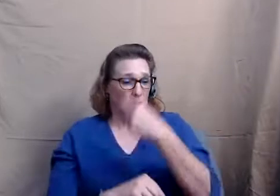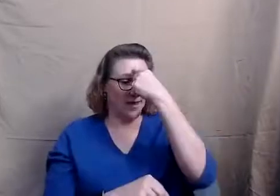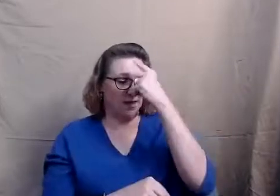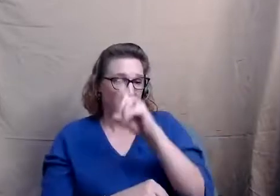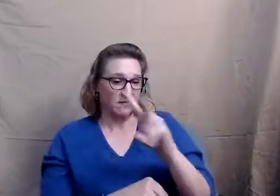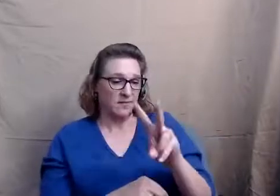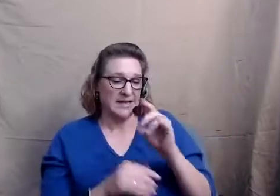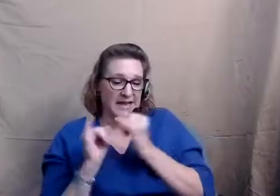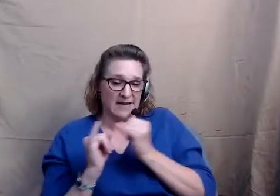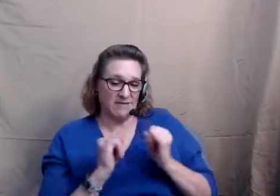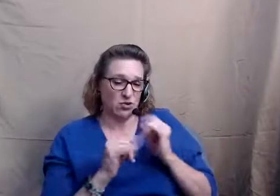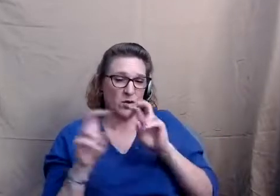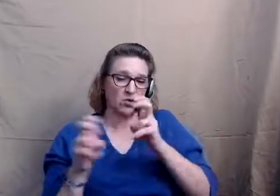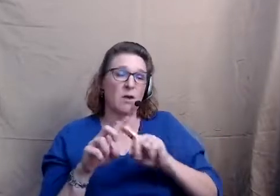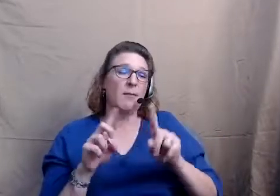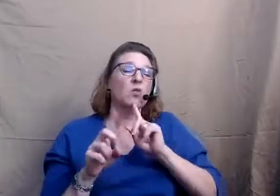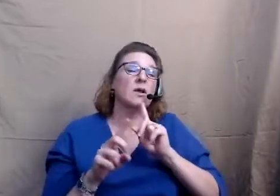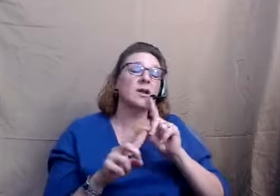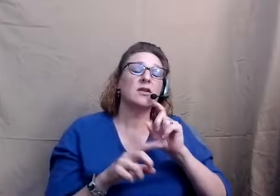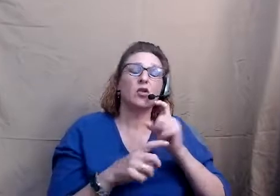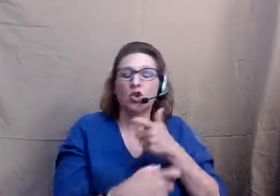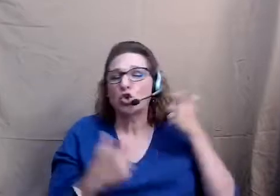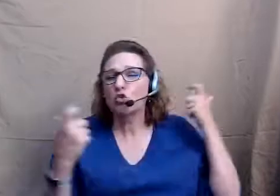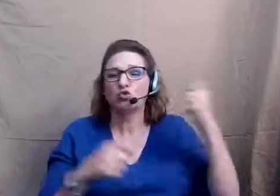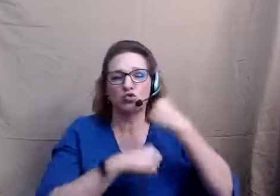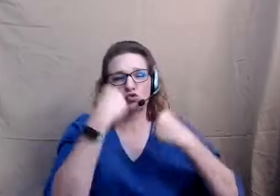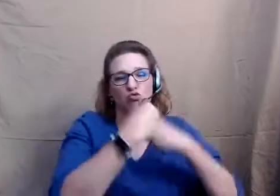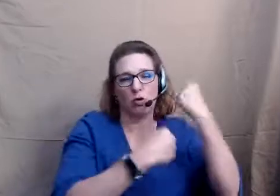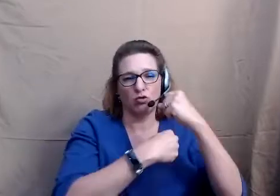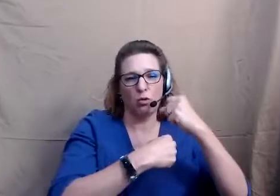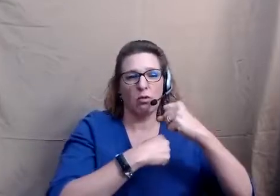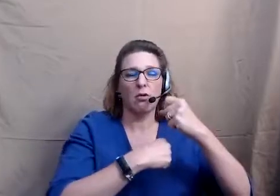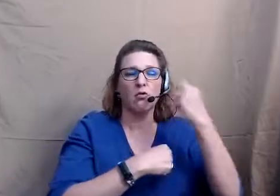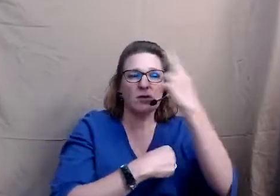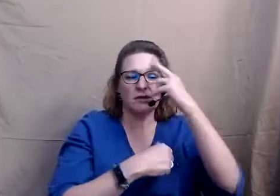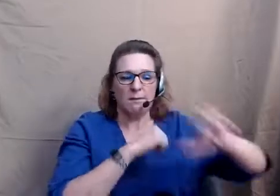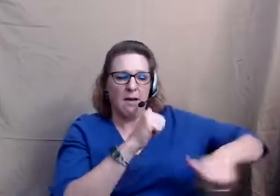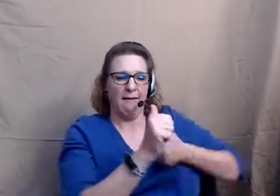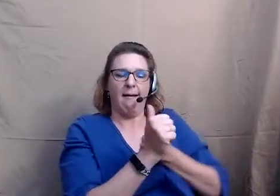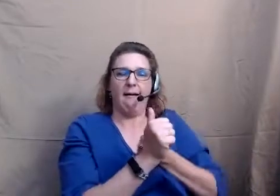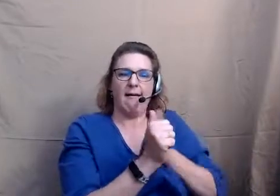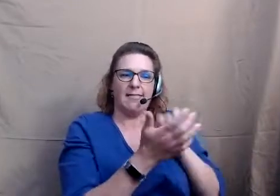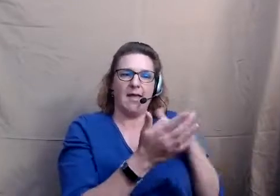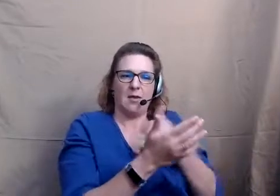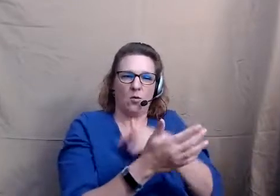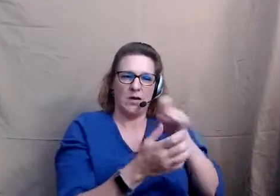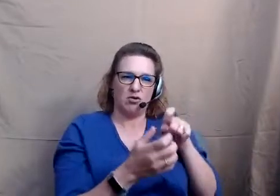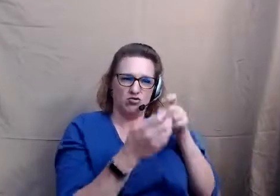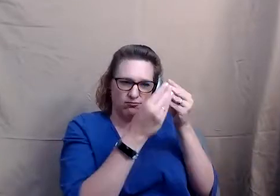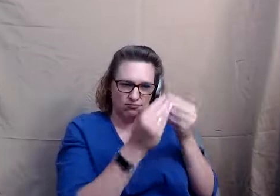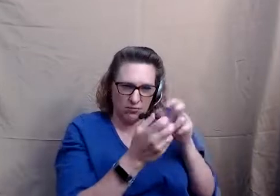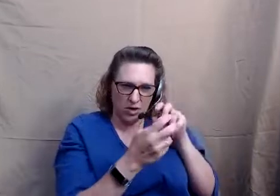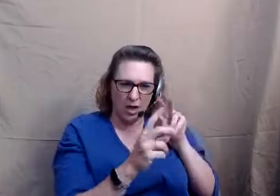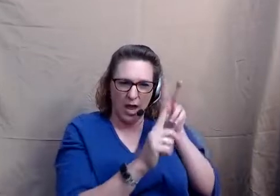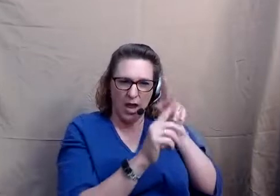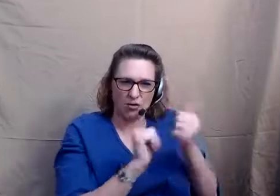in fact there are huge structural forces that are driving some of this as well that we need to be attentive to. In terms